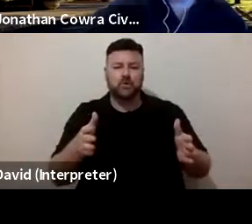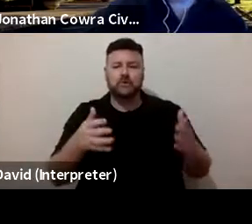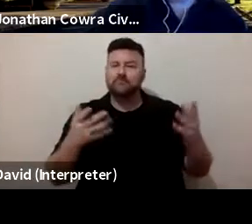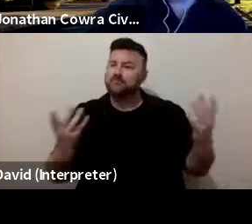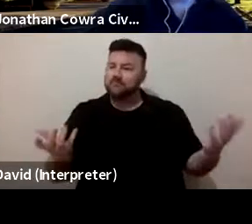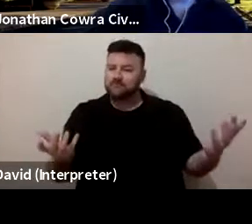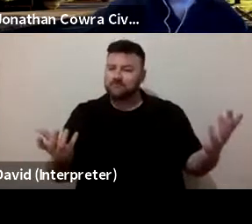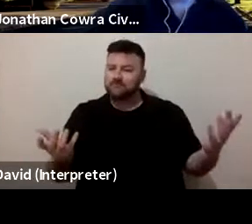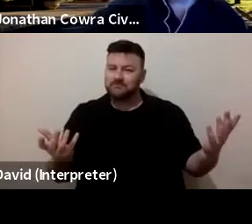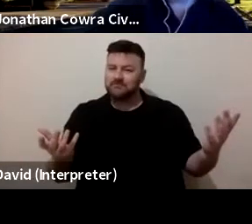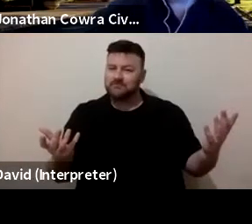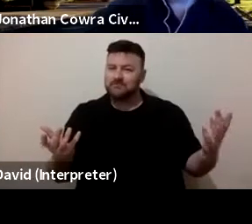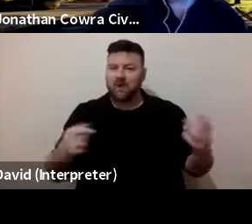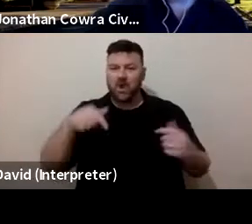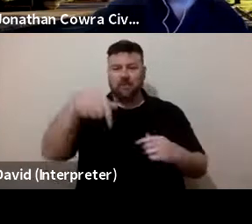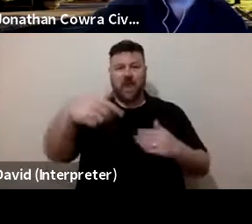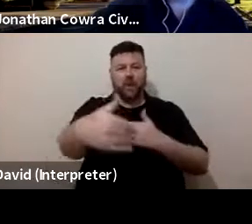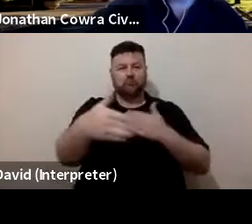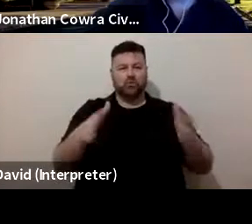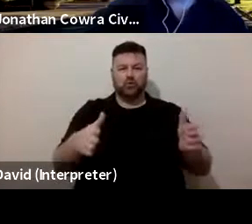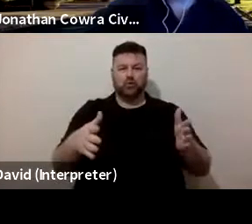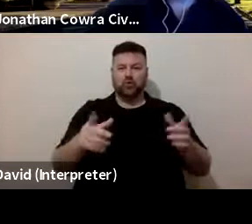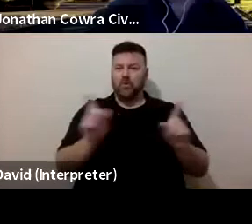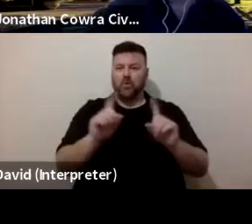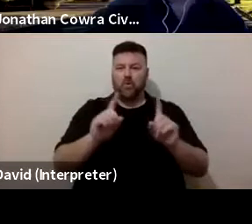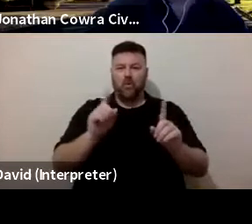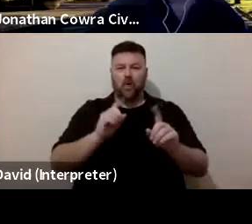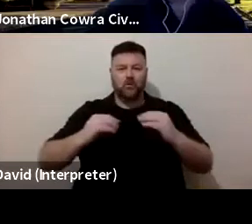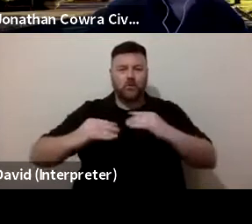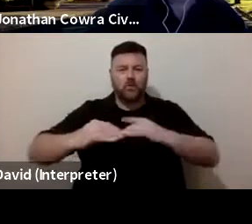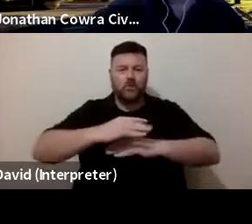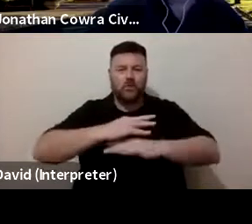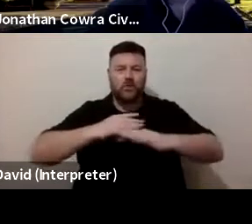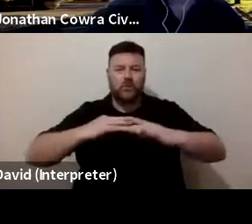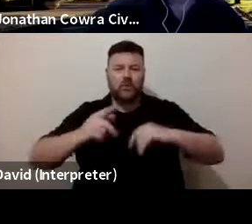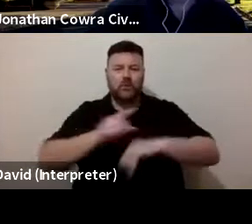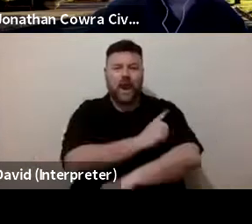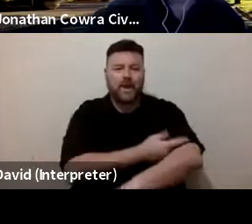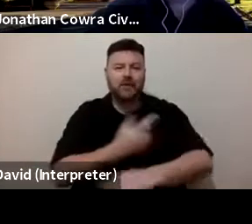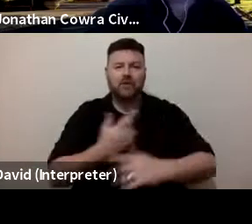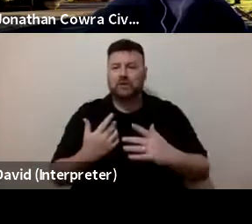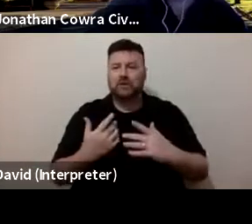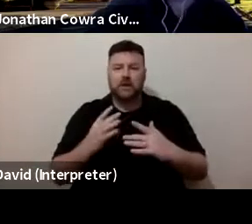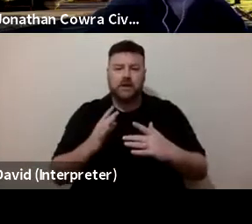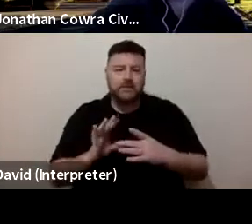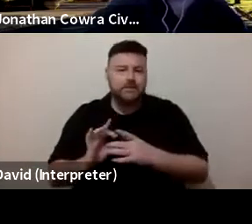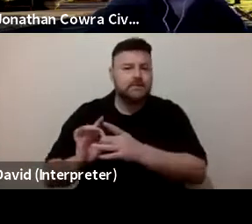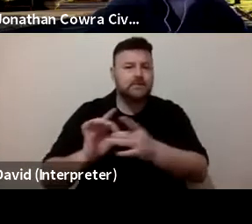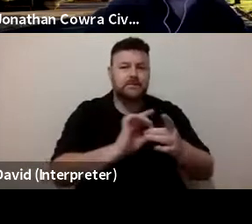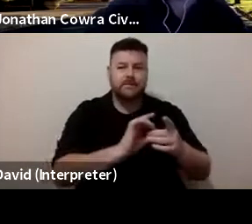the vibe, the room, the energy of the people and how you build languages around moments that